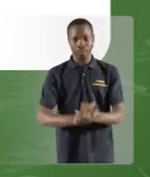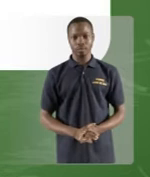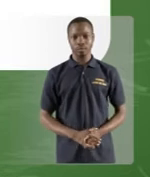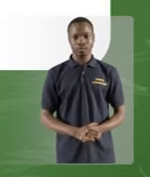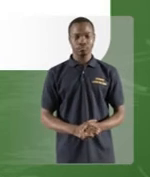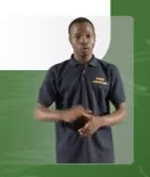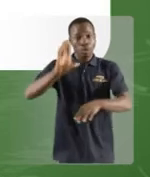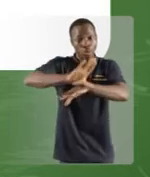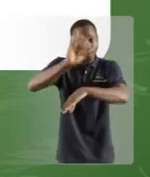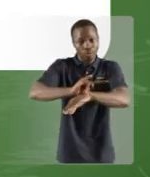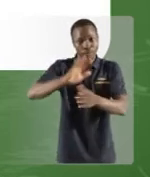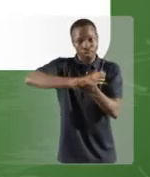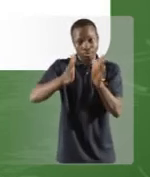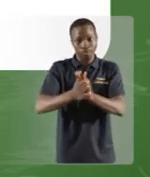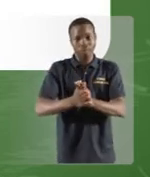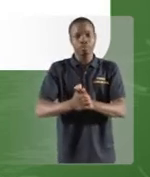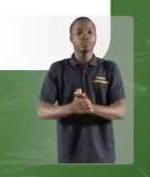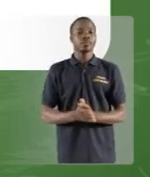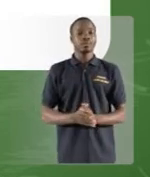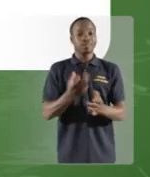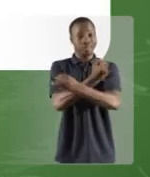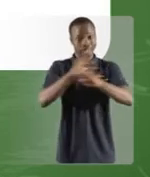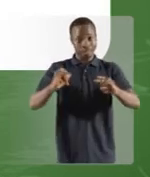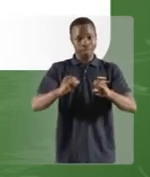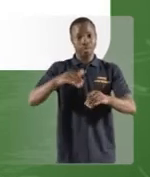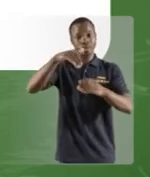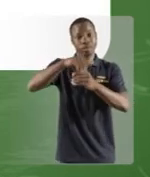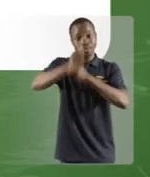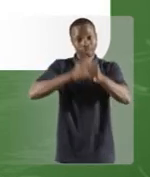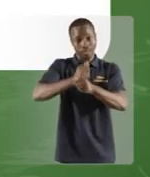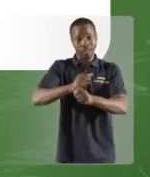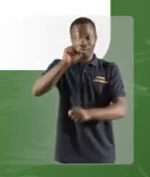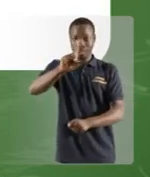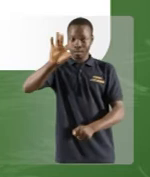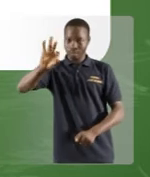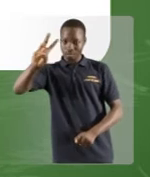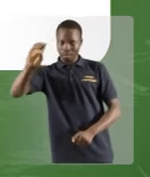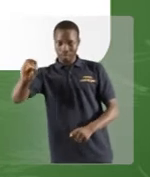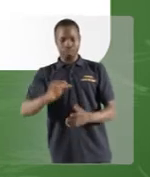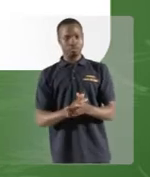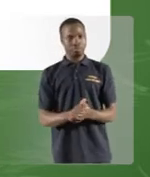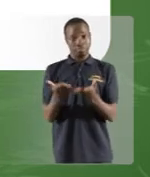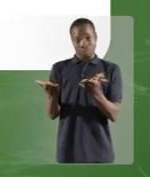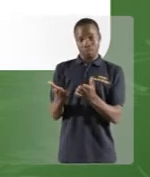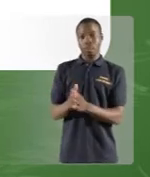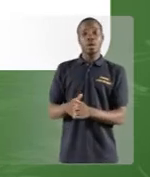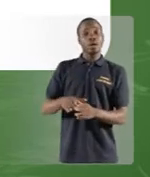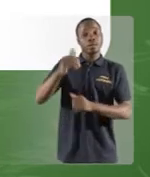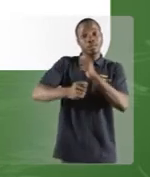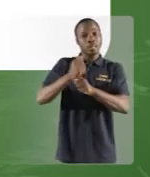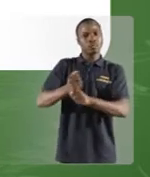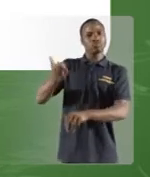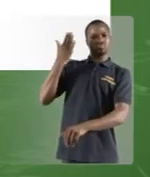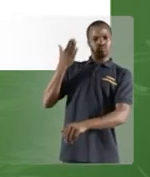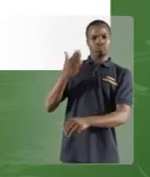Côte d'Ivoire became independent in 1960. You see, in 1960. This is in the past. So to